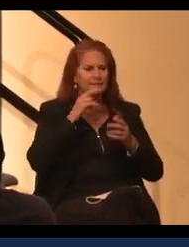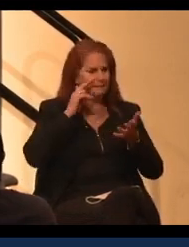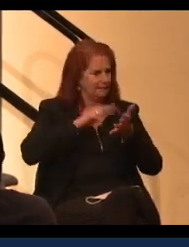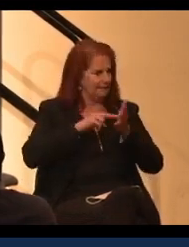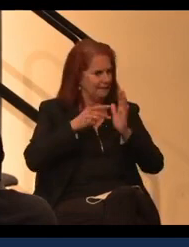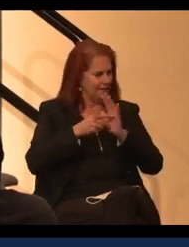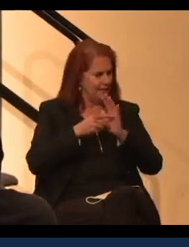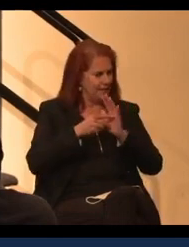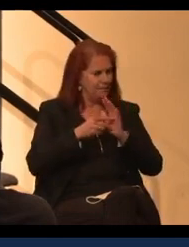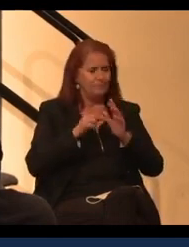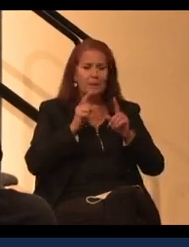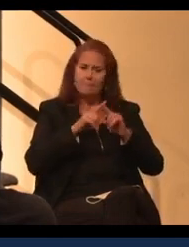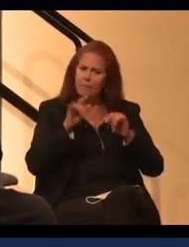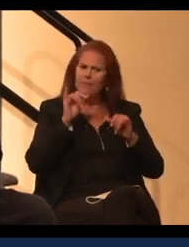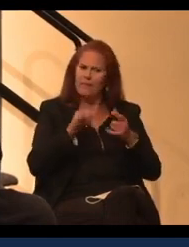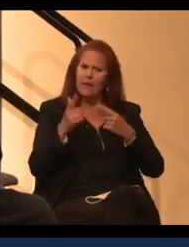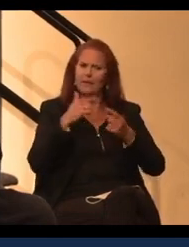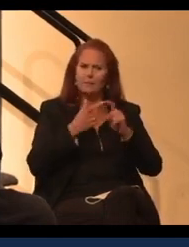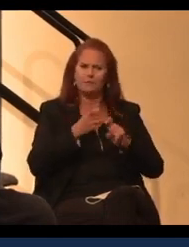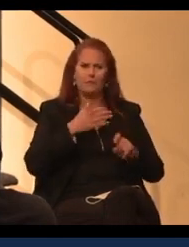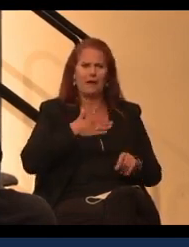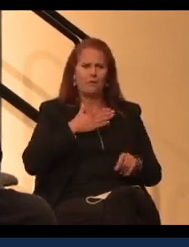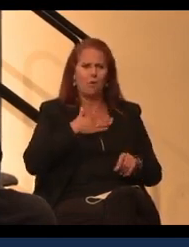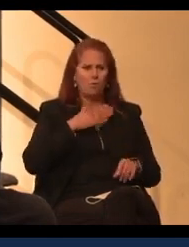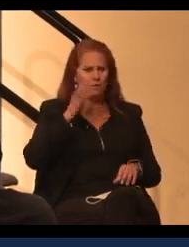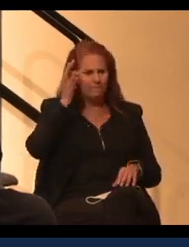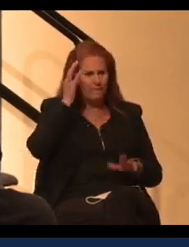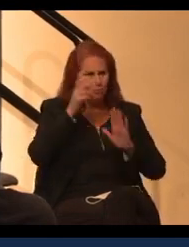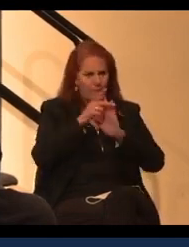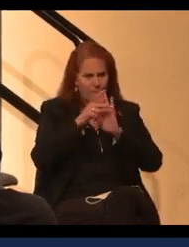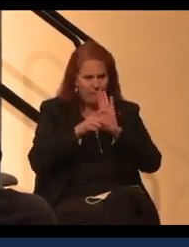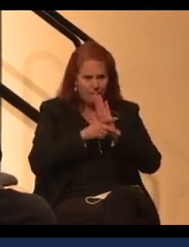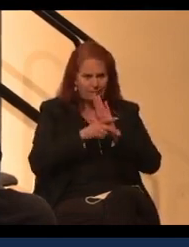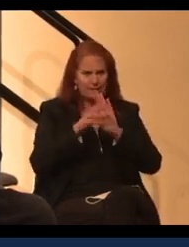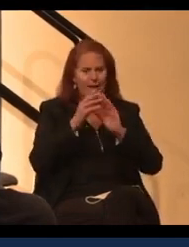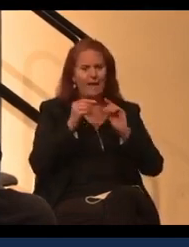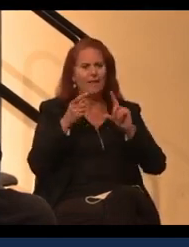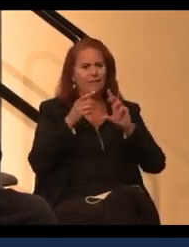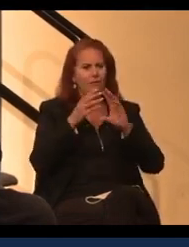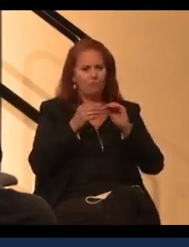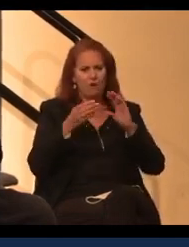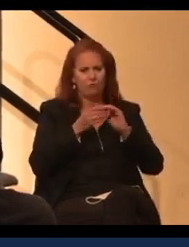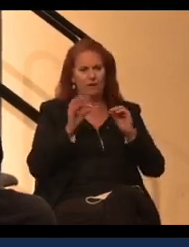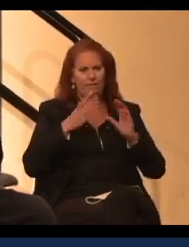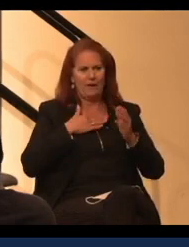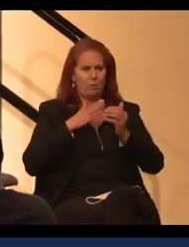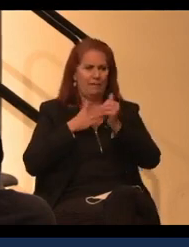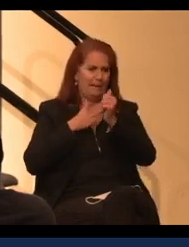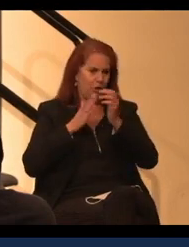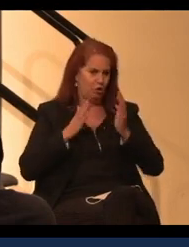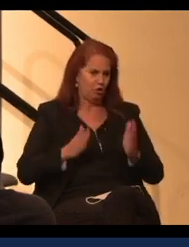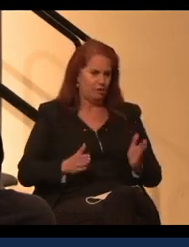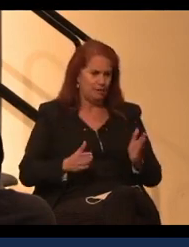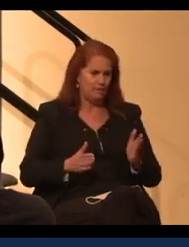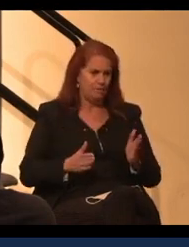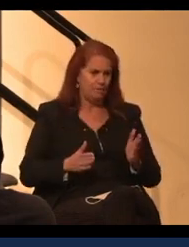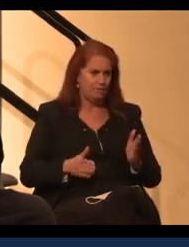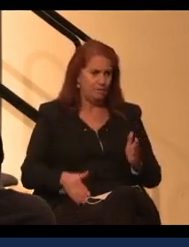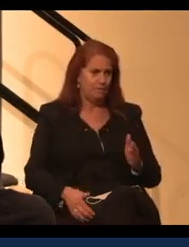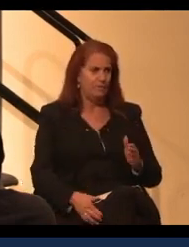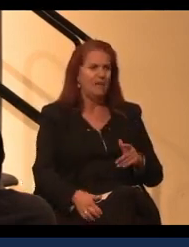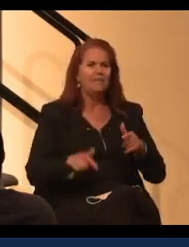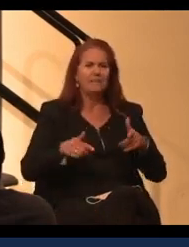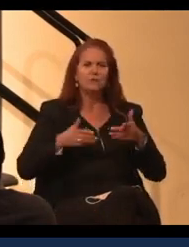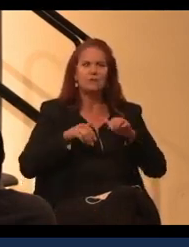again, a lot of this does come from our own federal policies and the rhetoric of our leaders. These are just some of the